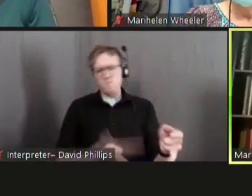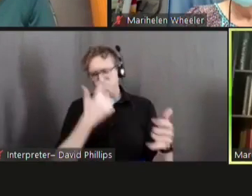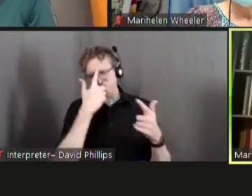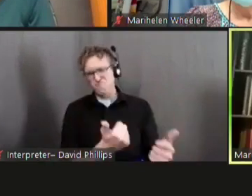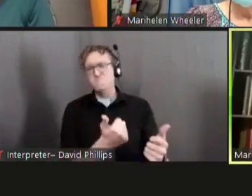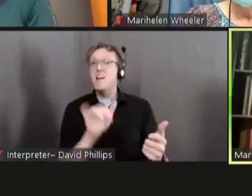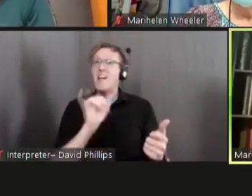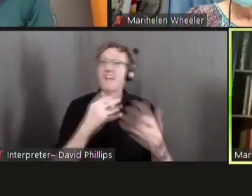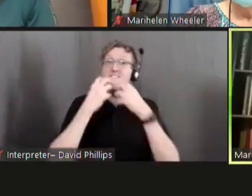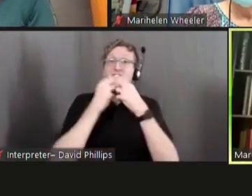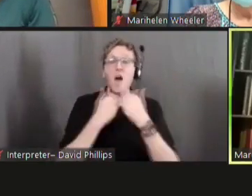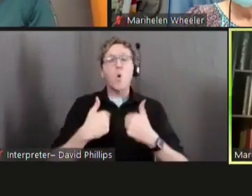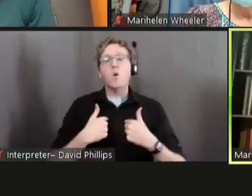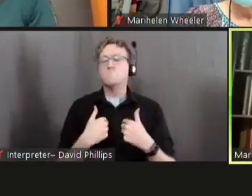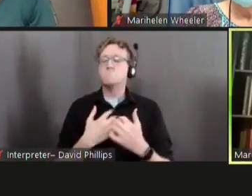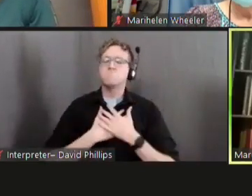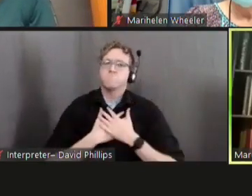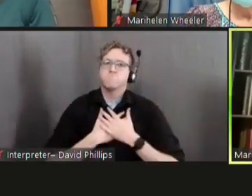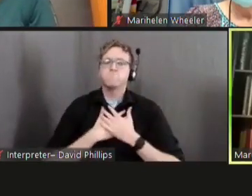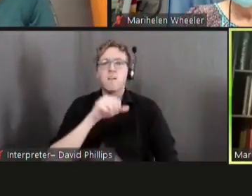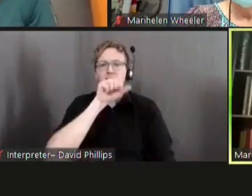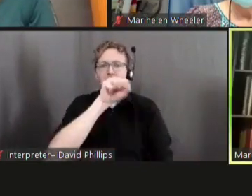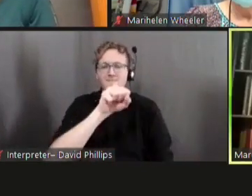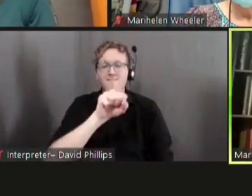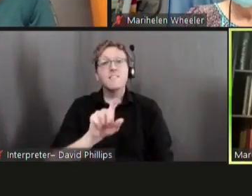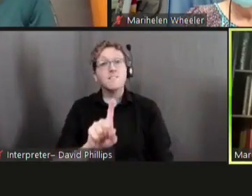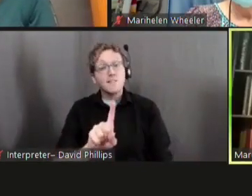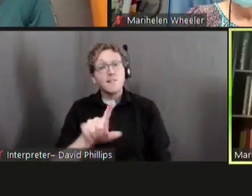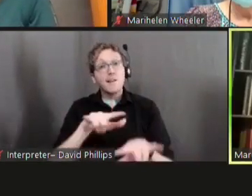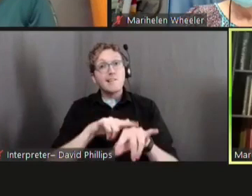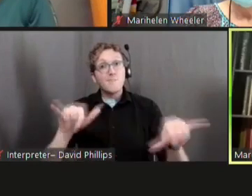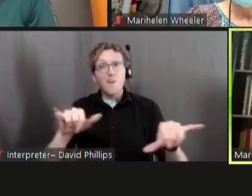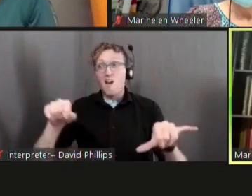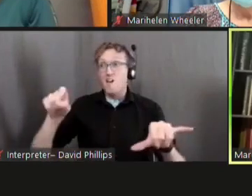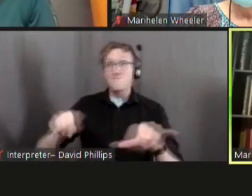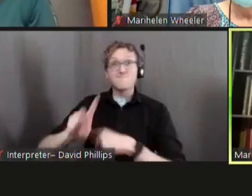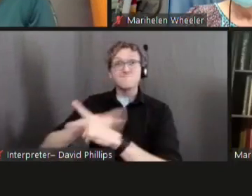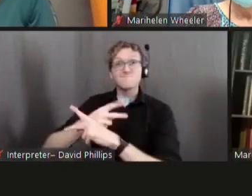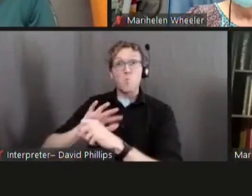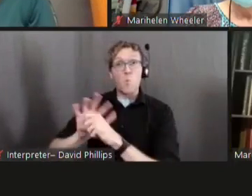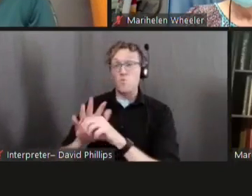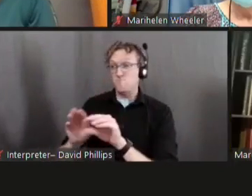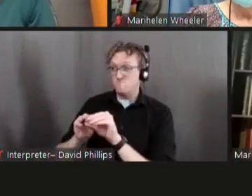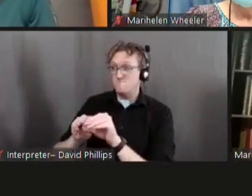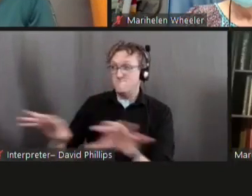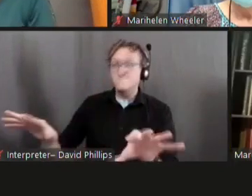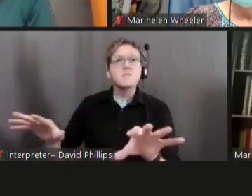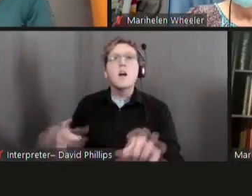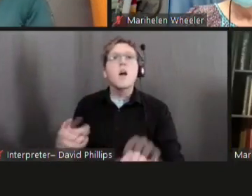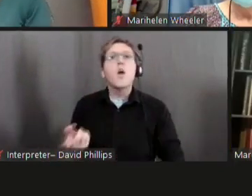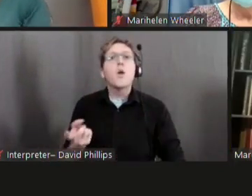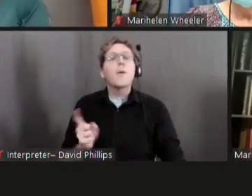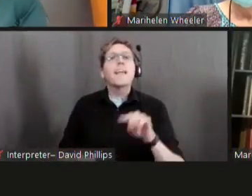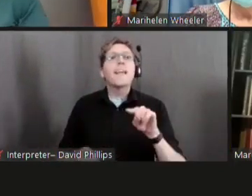above anything else. At the same time, in an epidemic like this, we cannot hope